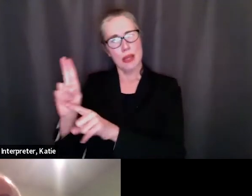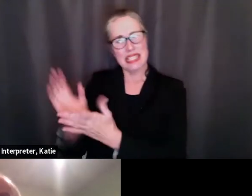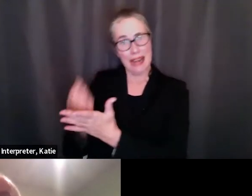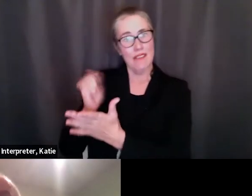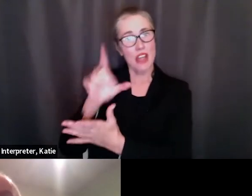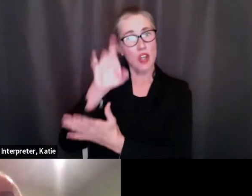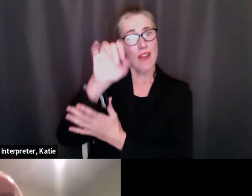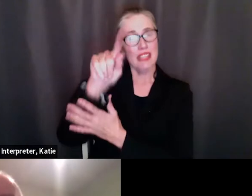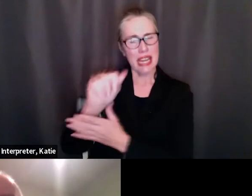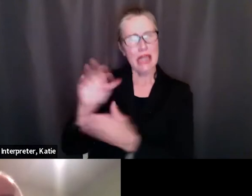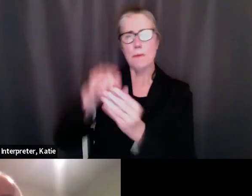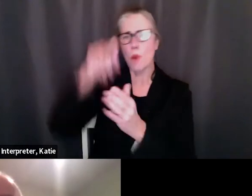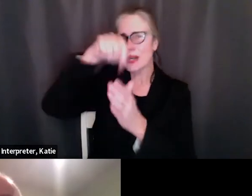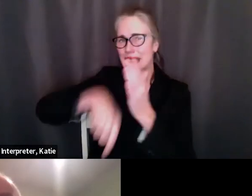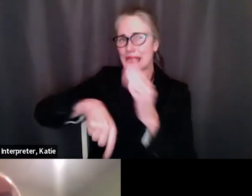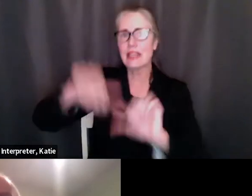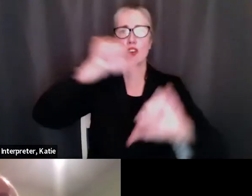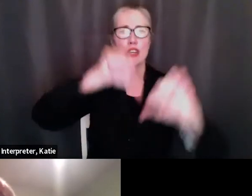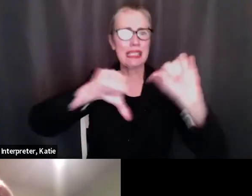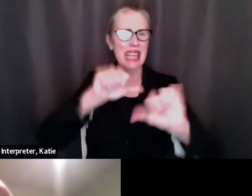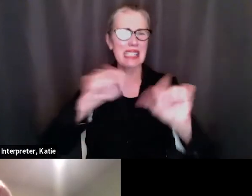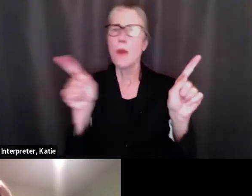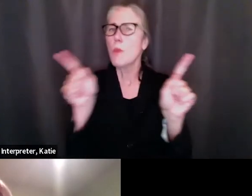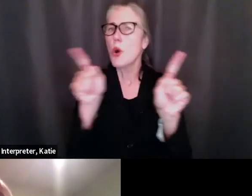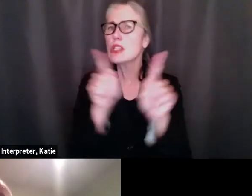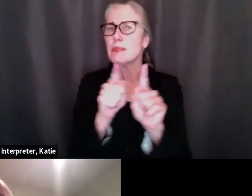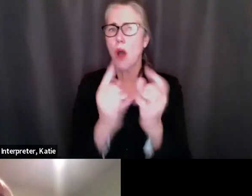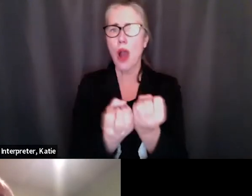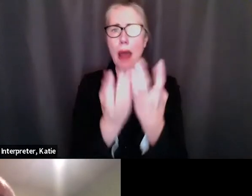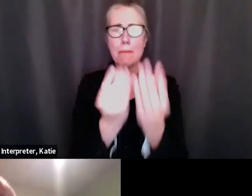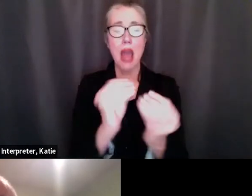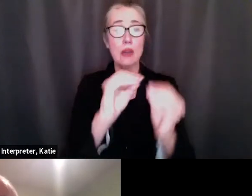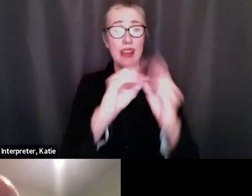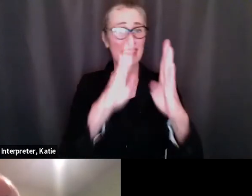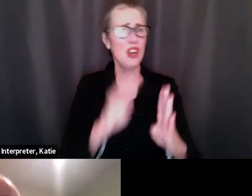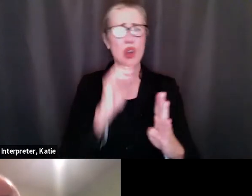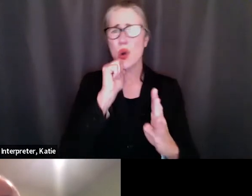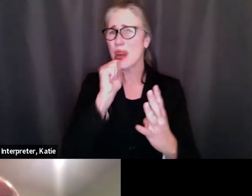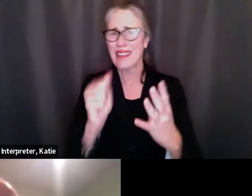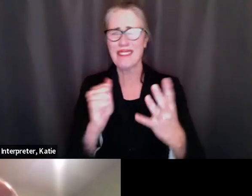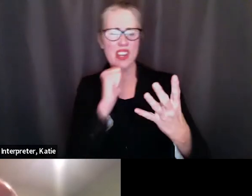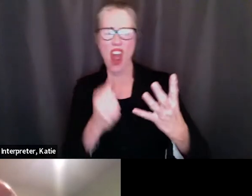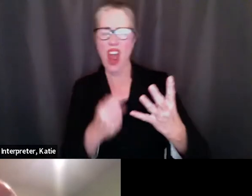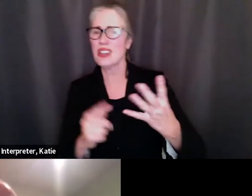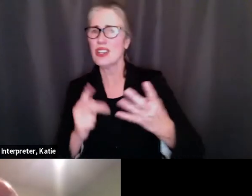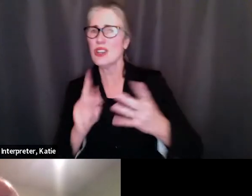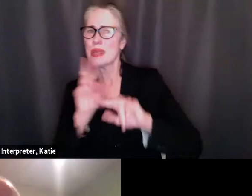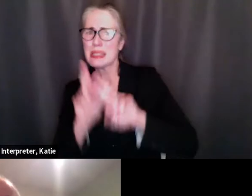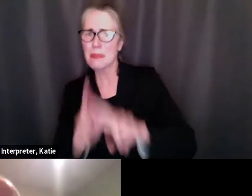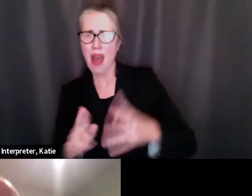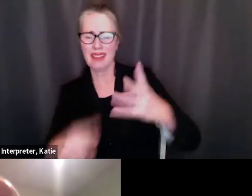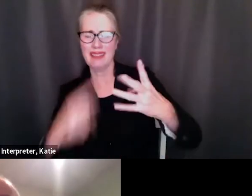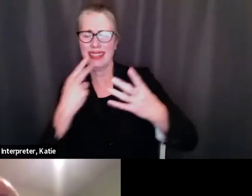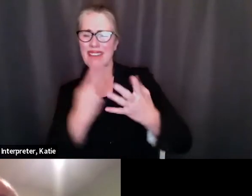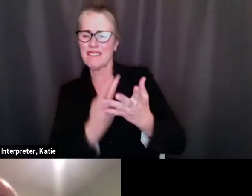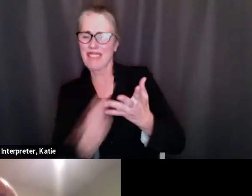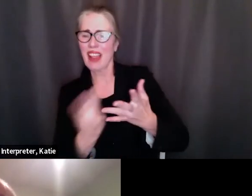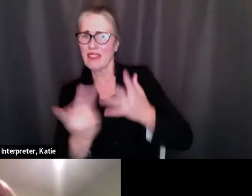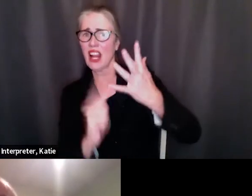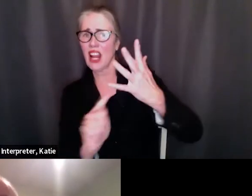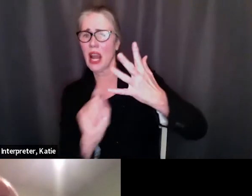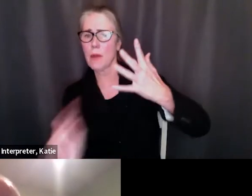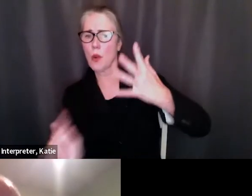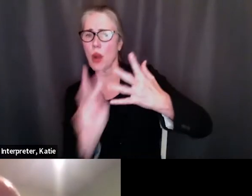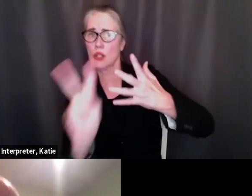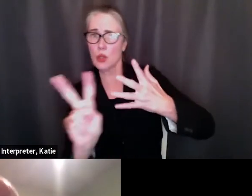designed to meet an even smaller percentage of students who are not responding to tier one or tier two monroe's intervention started with reading